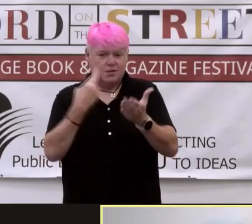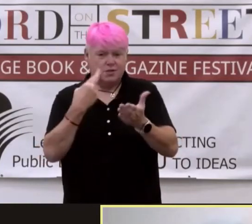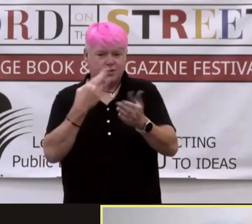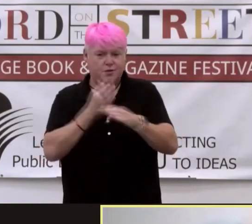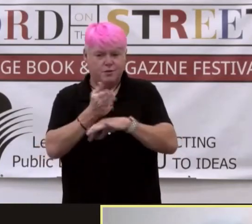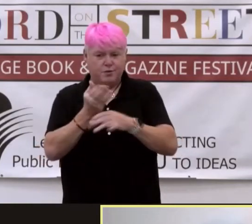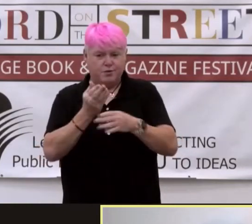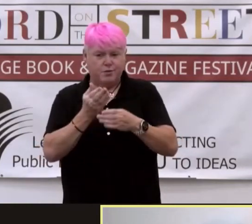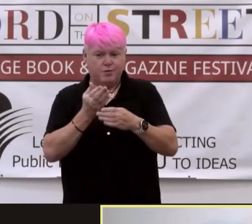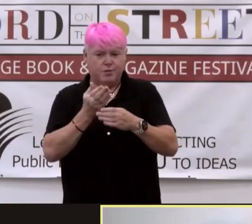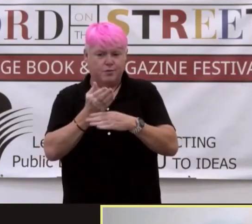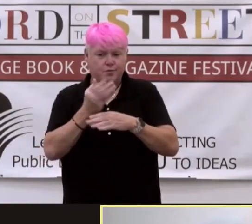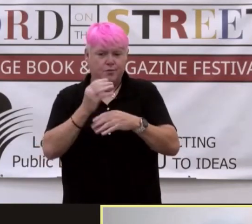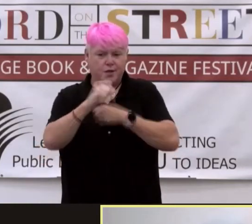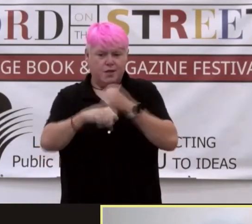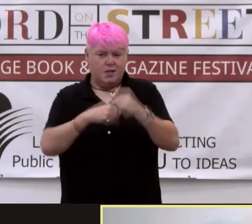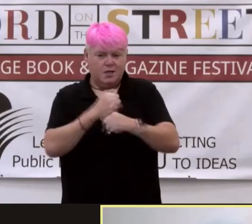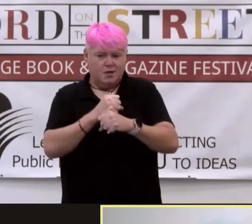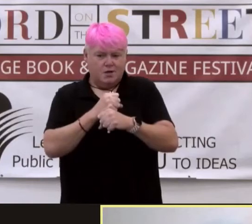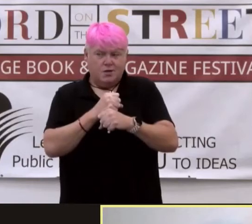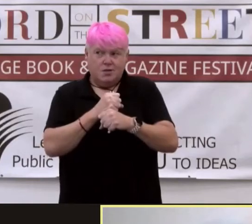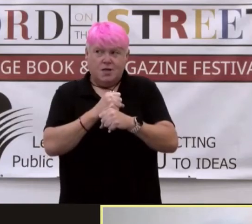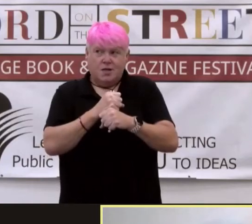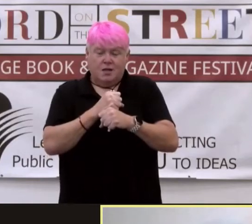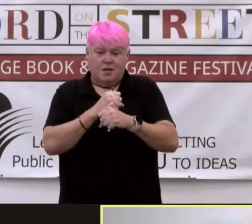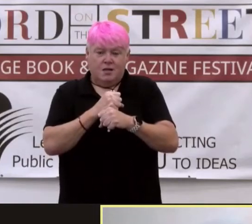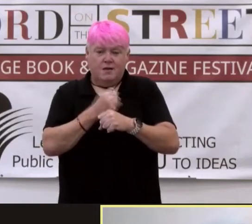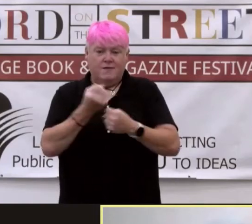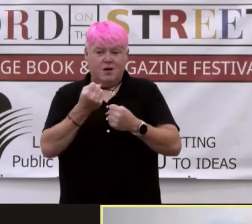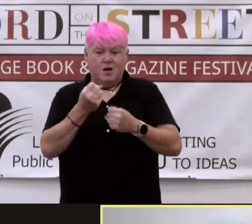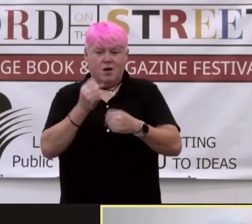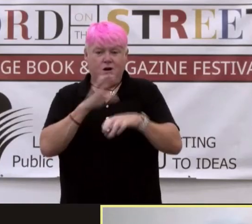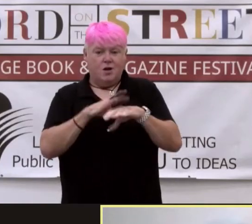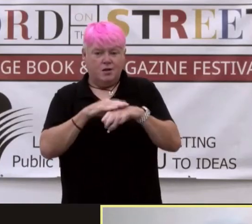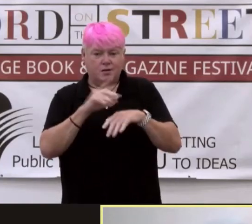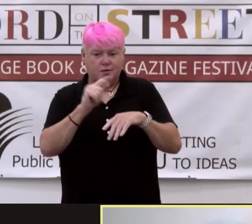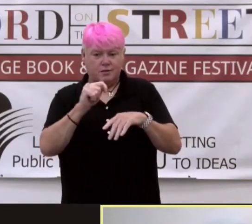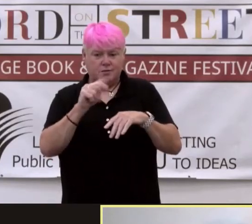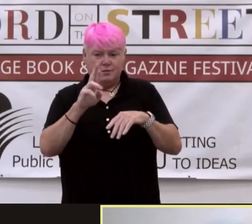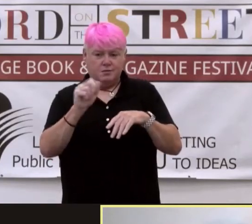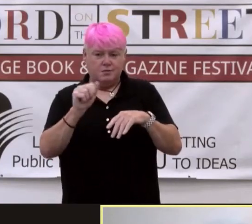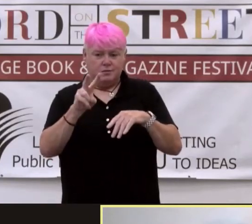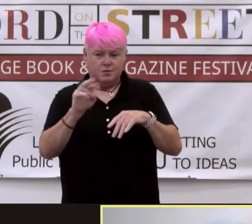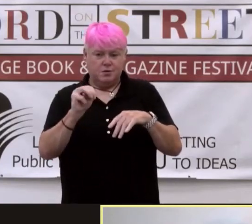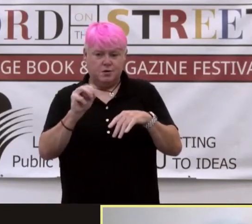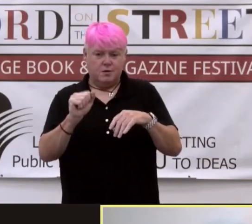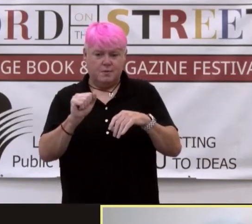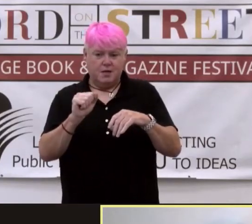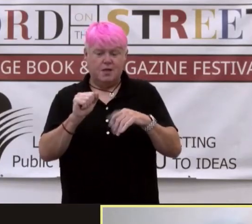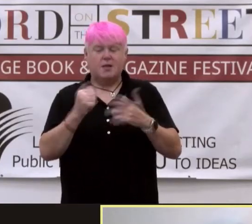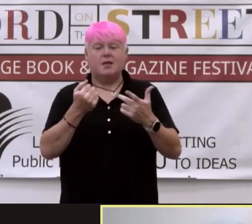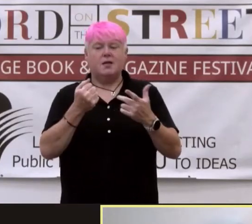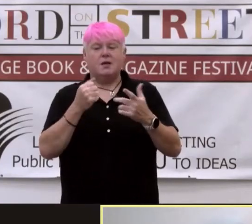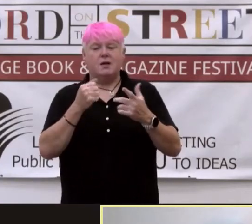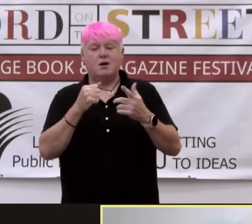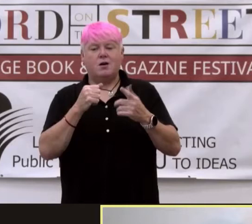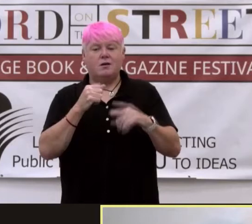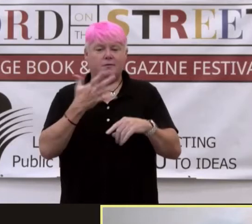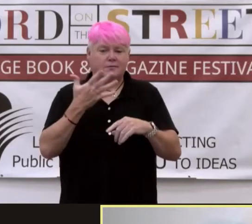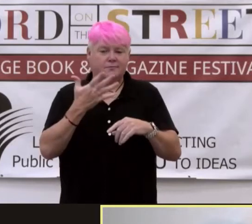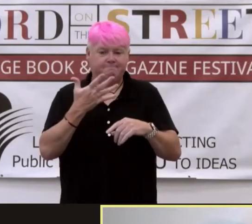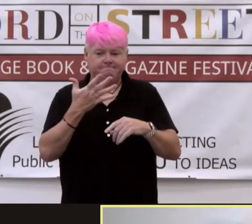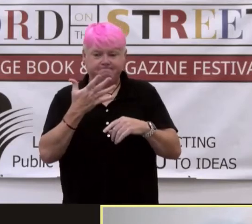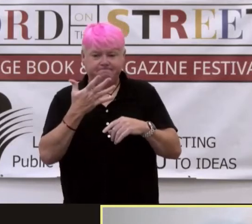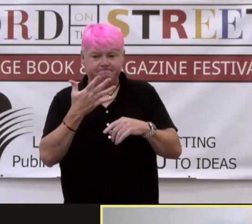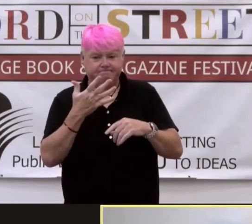an incredible amount on trauma, on sexual abuse, on violence against women, on perpetrators,